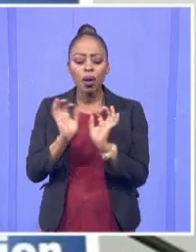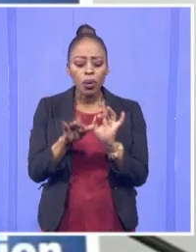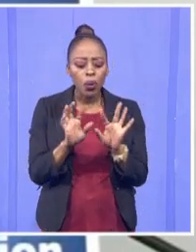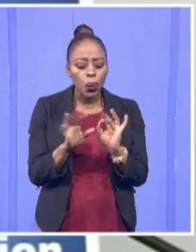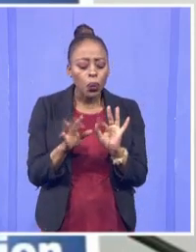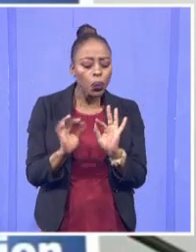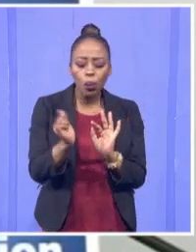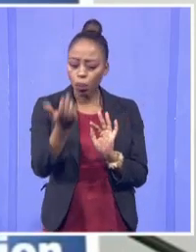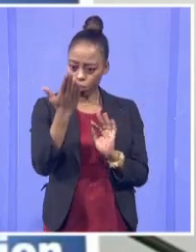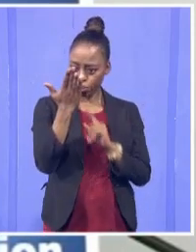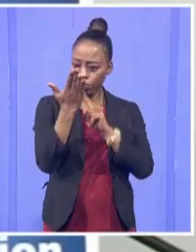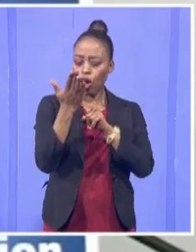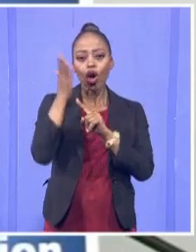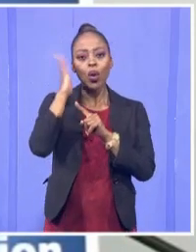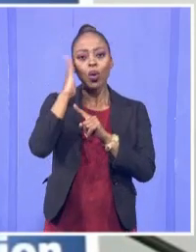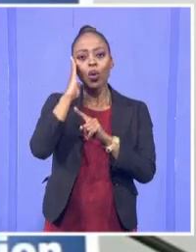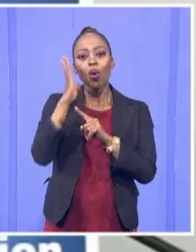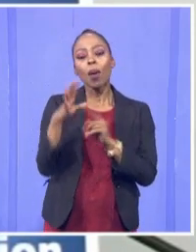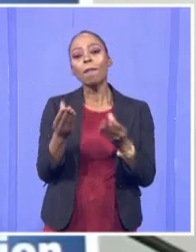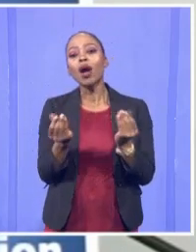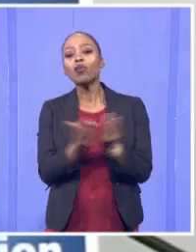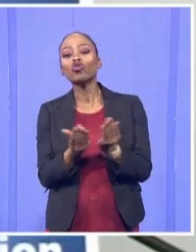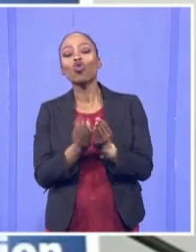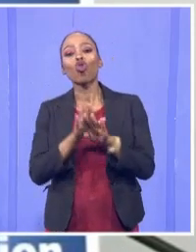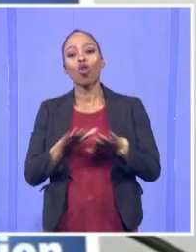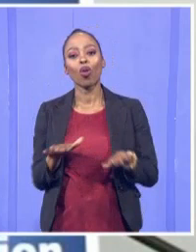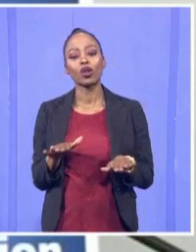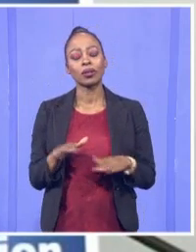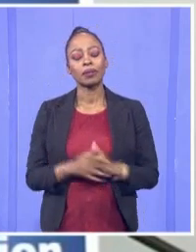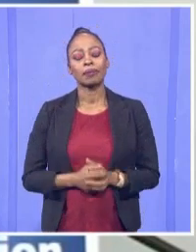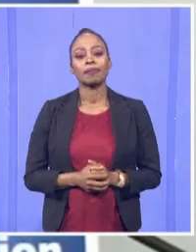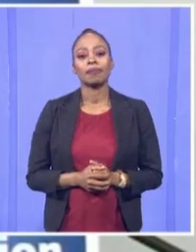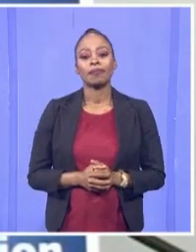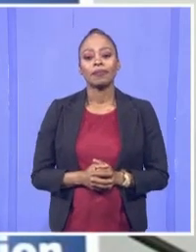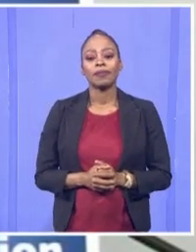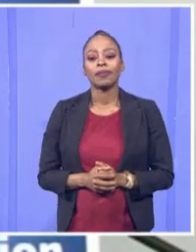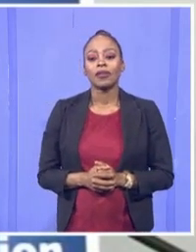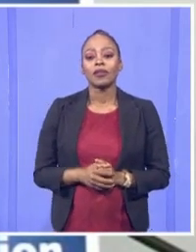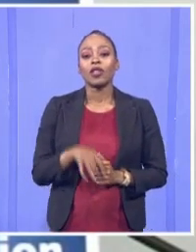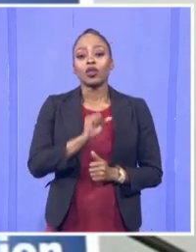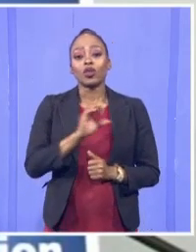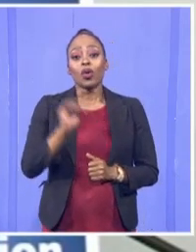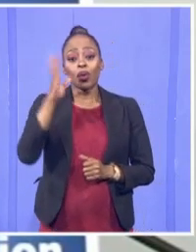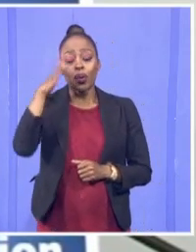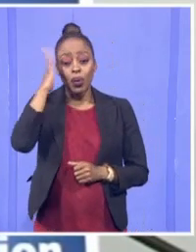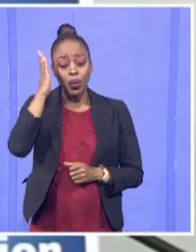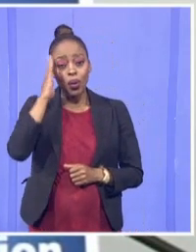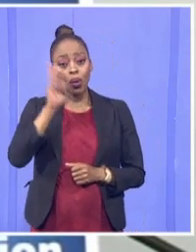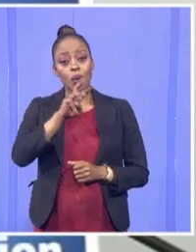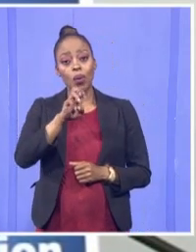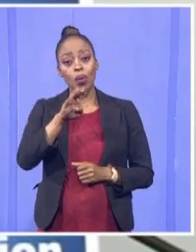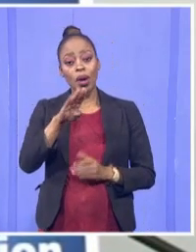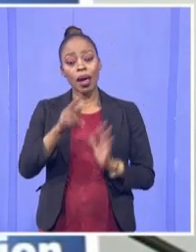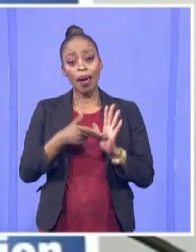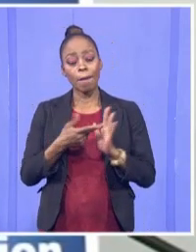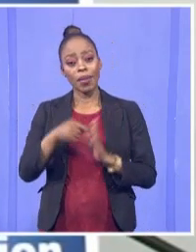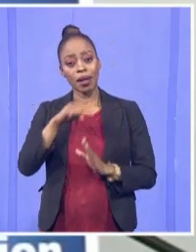whether your child has been placed or not. You know our website is